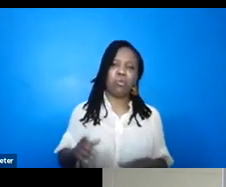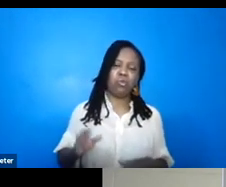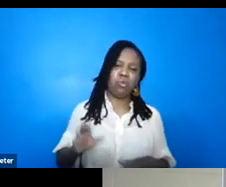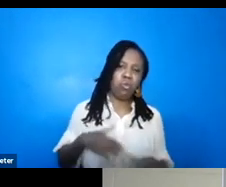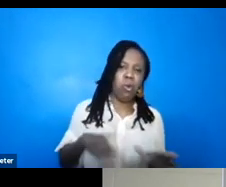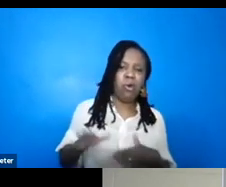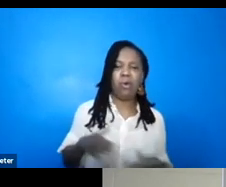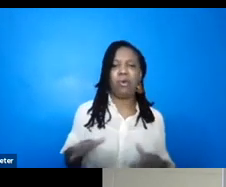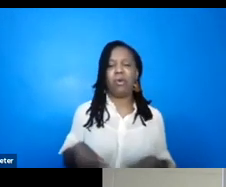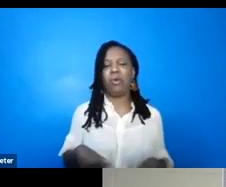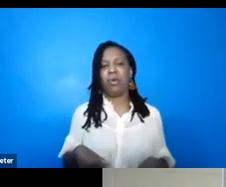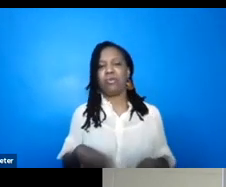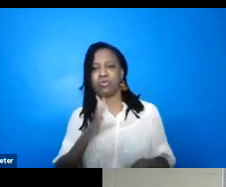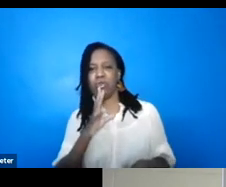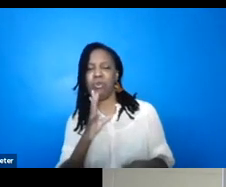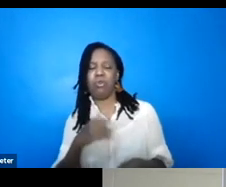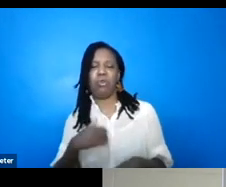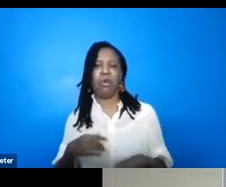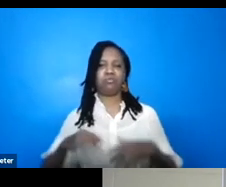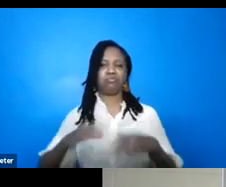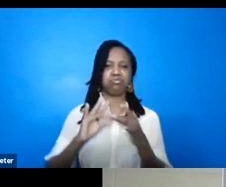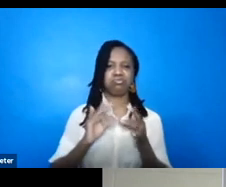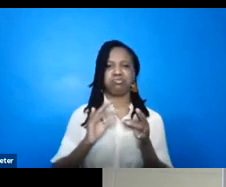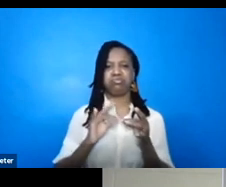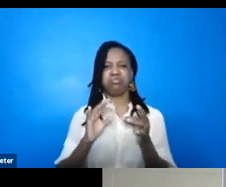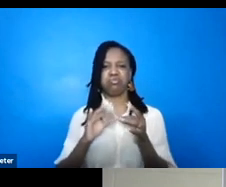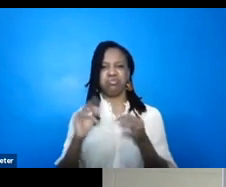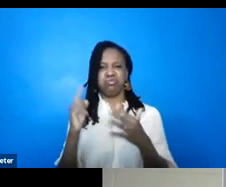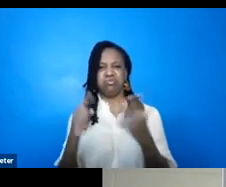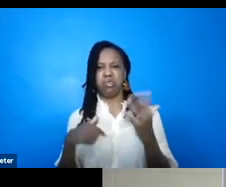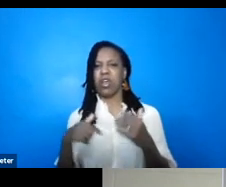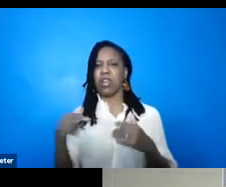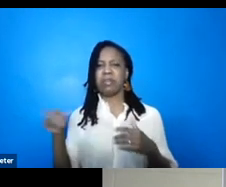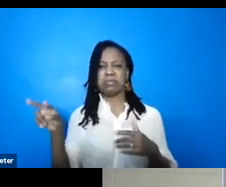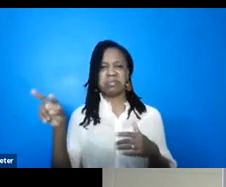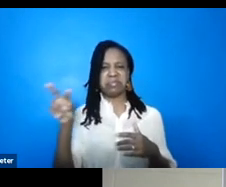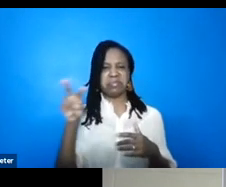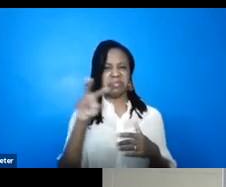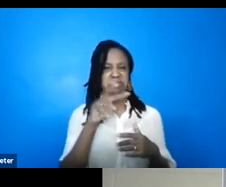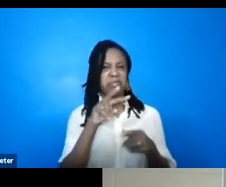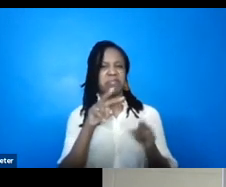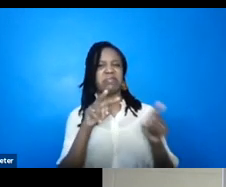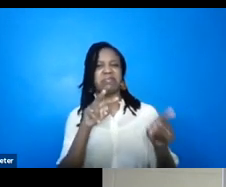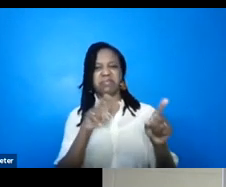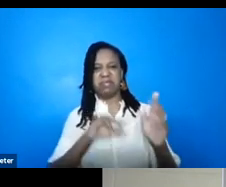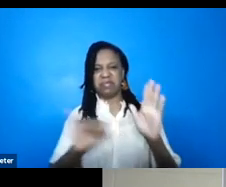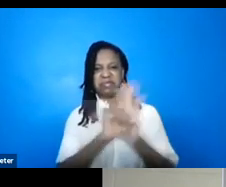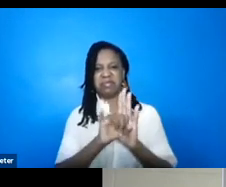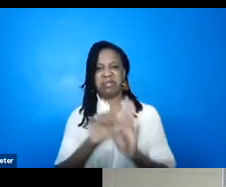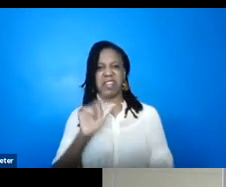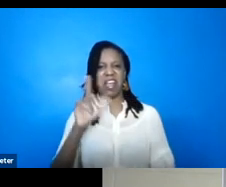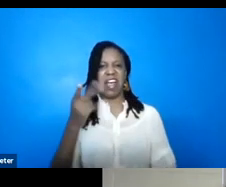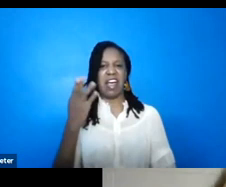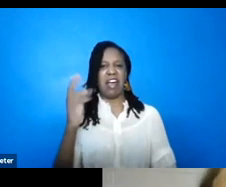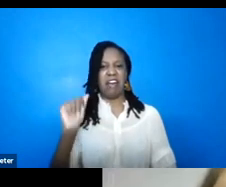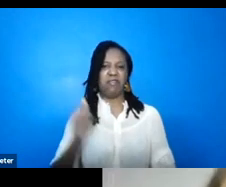to resolve conflict in a peaceful way, those were always the prey that was devoured by the wolves in prison. You know, and inside of a